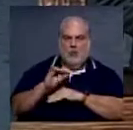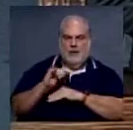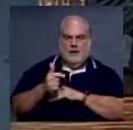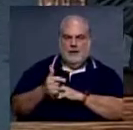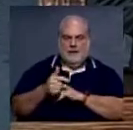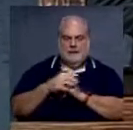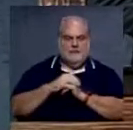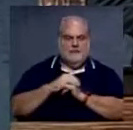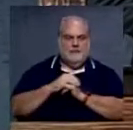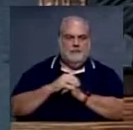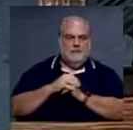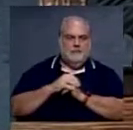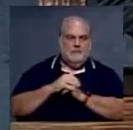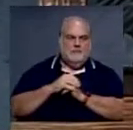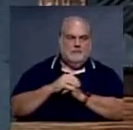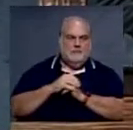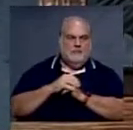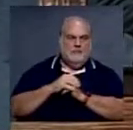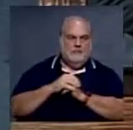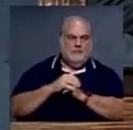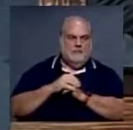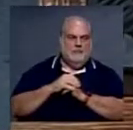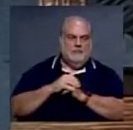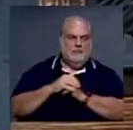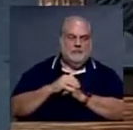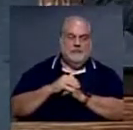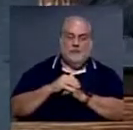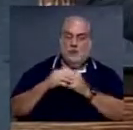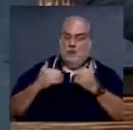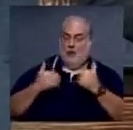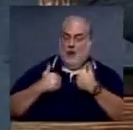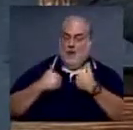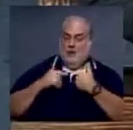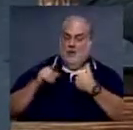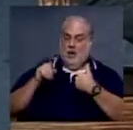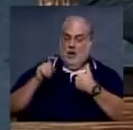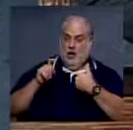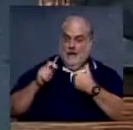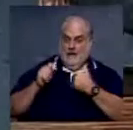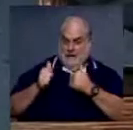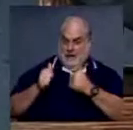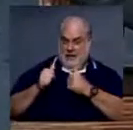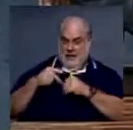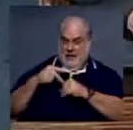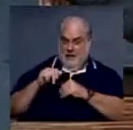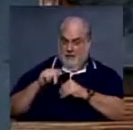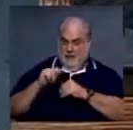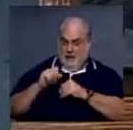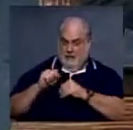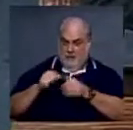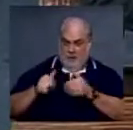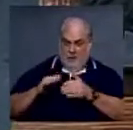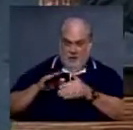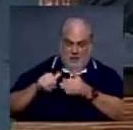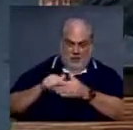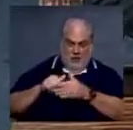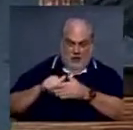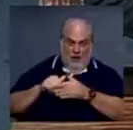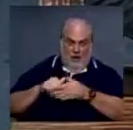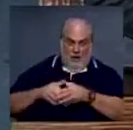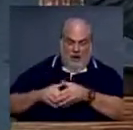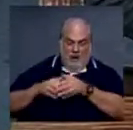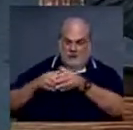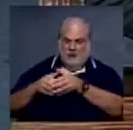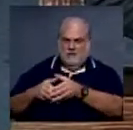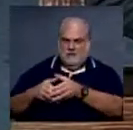things. You know, if you have 110 pets, which is the number they listed here, do you let them all out at one time